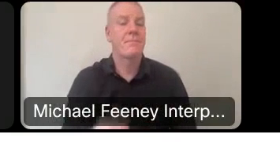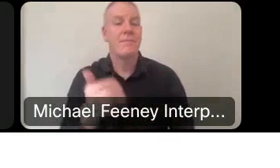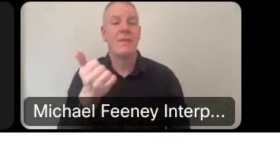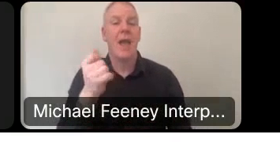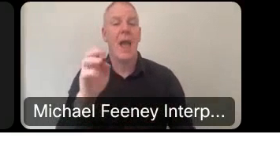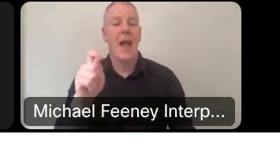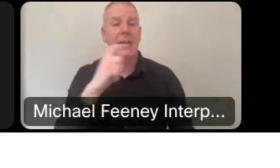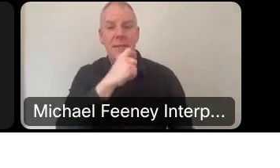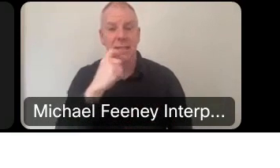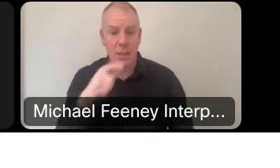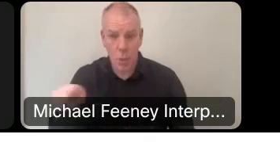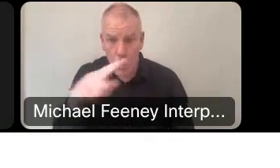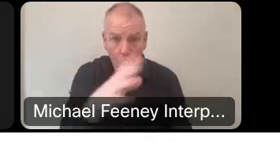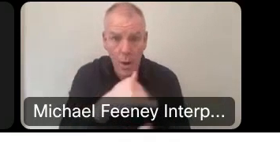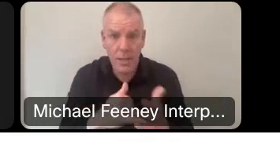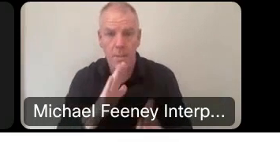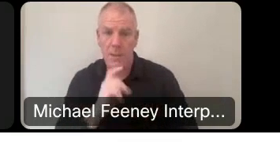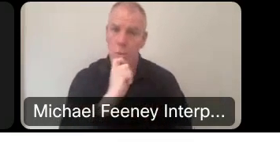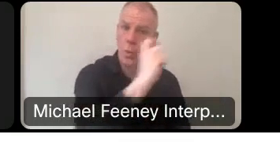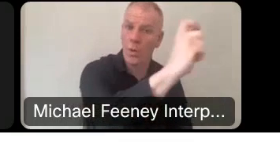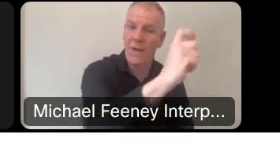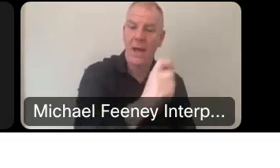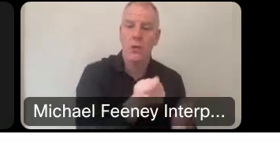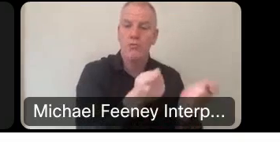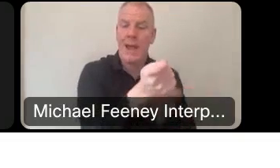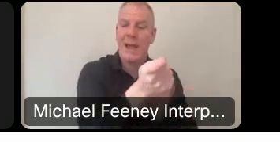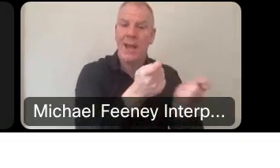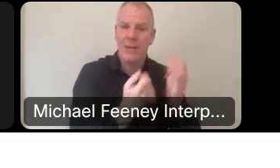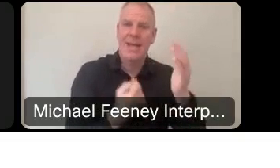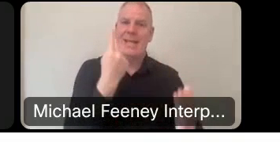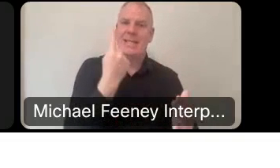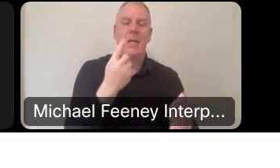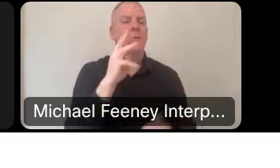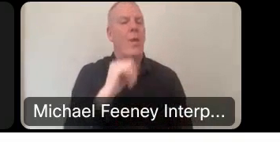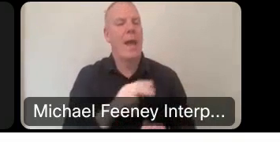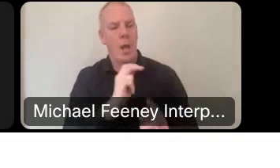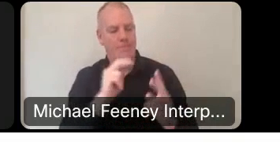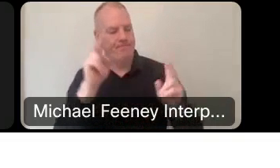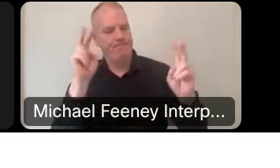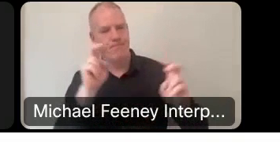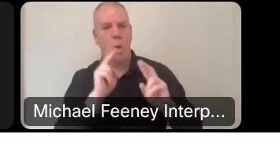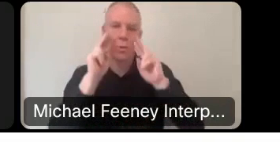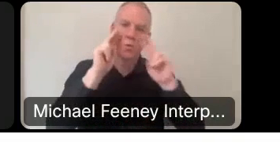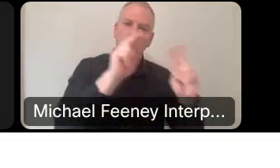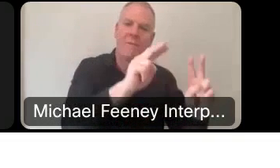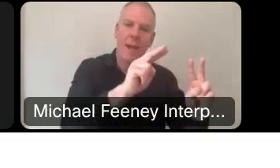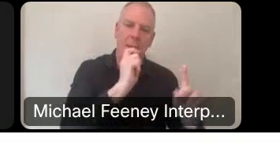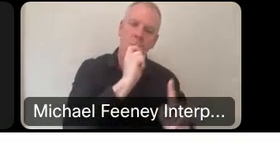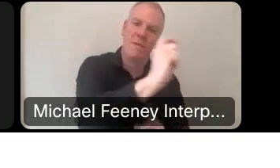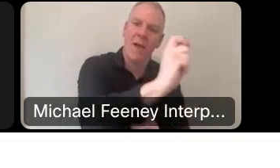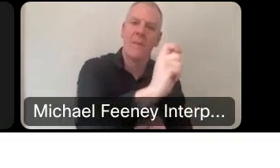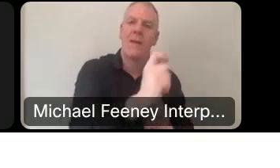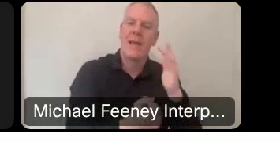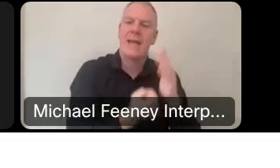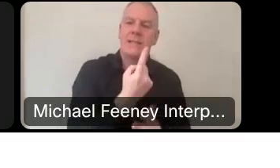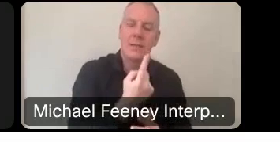organisations to notify the incidents to the regulators, and hence they are called notifiable incidents. And the